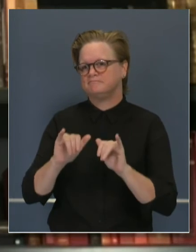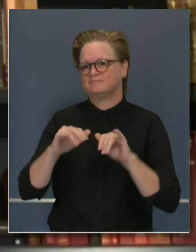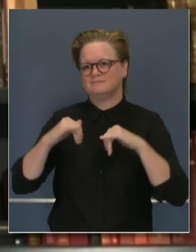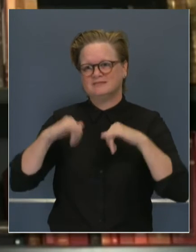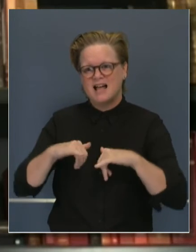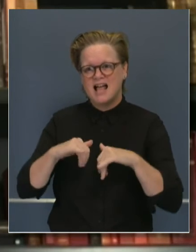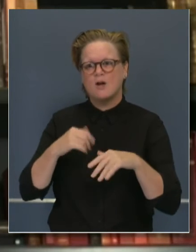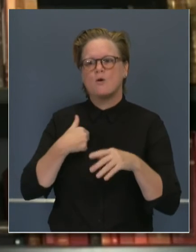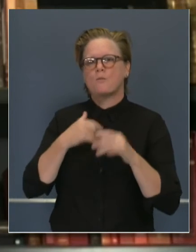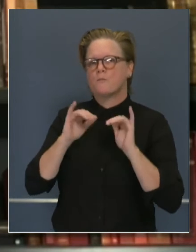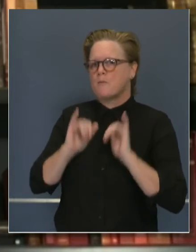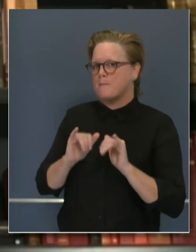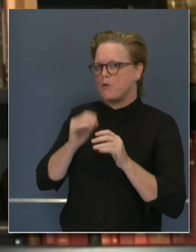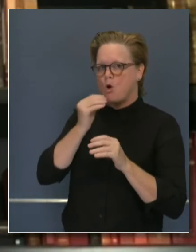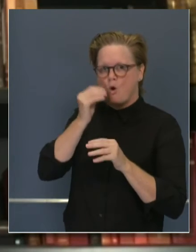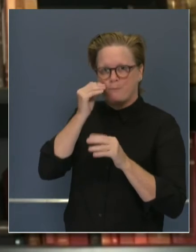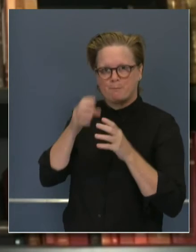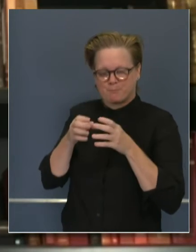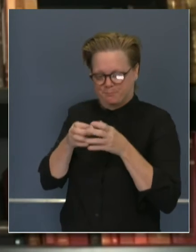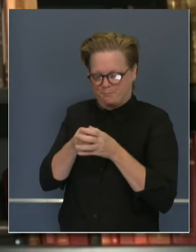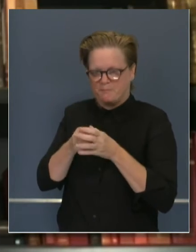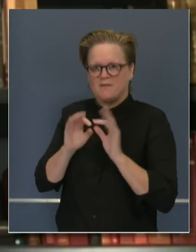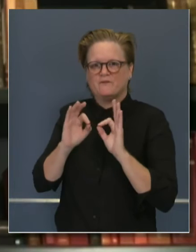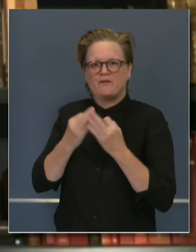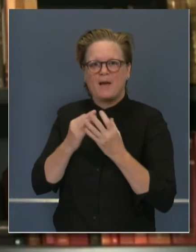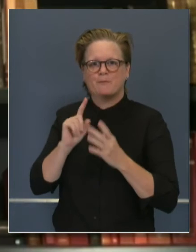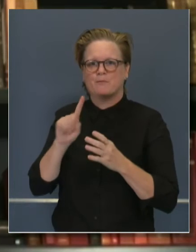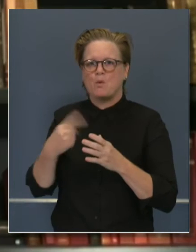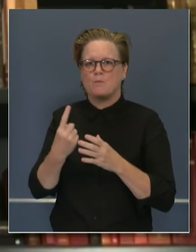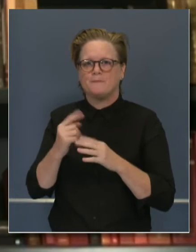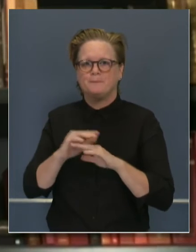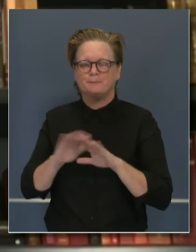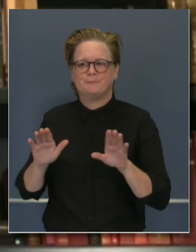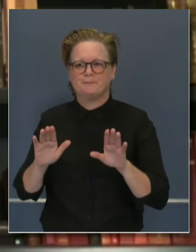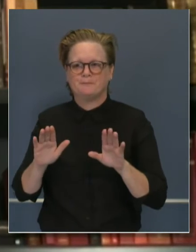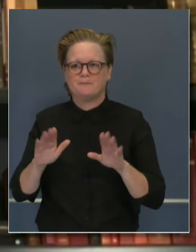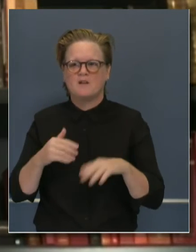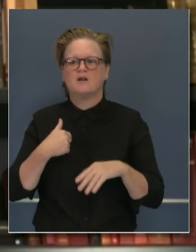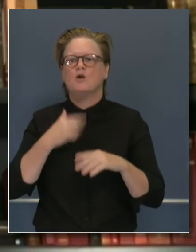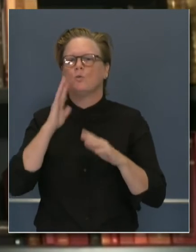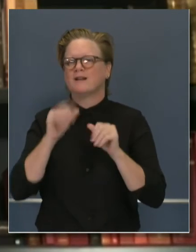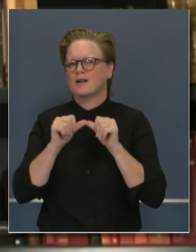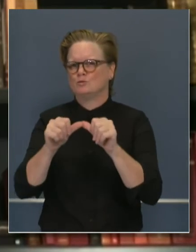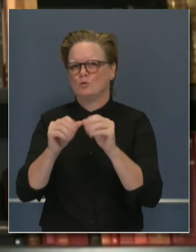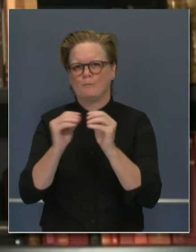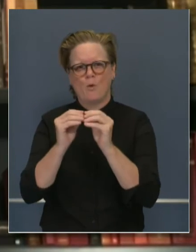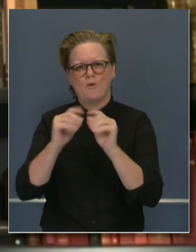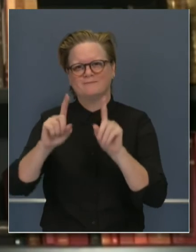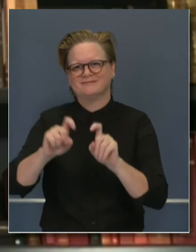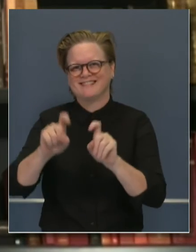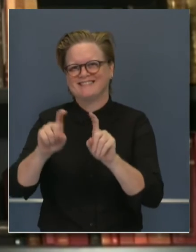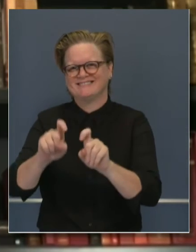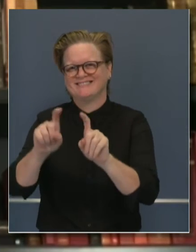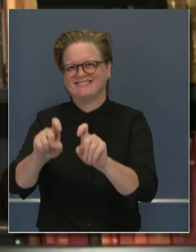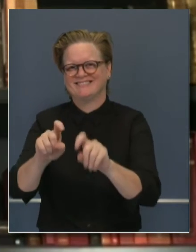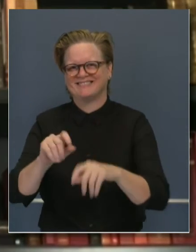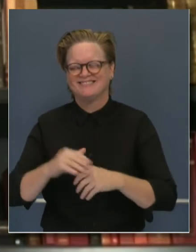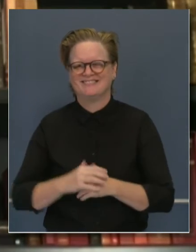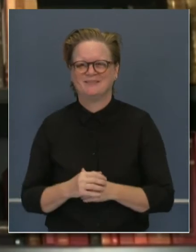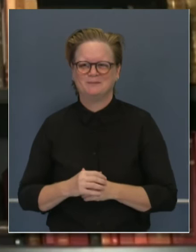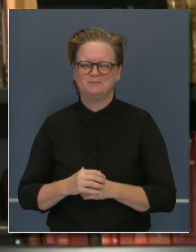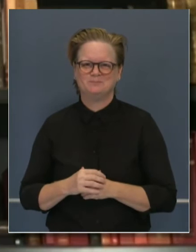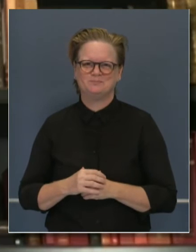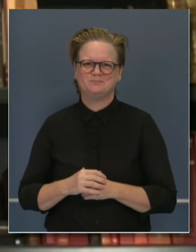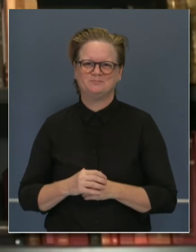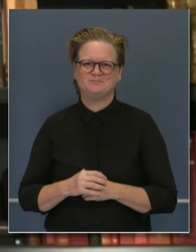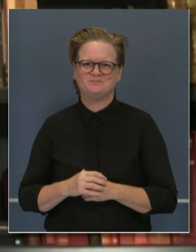And so we'll let you know as we get these subsequent tests, the extent you're interested. But currently, those last,